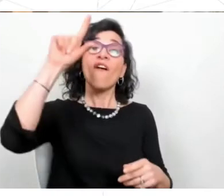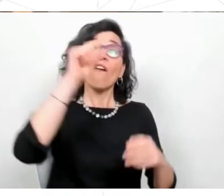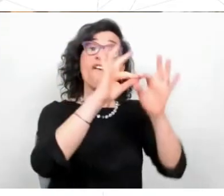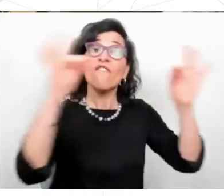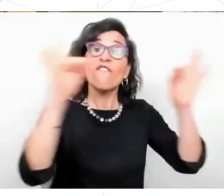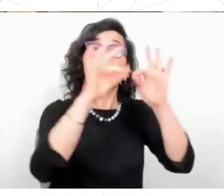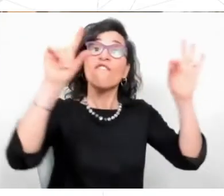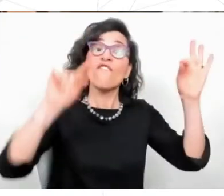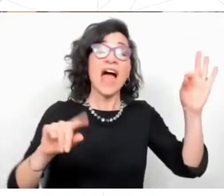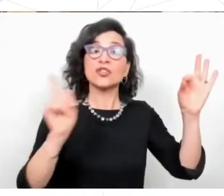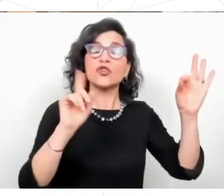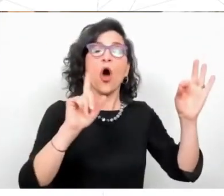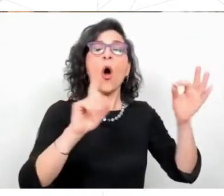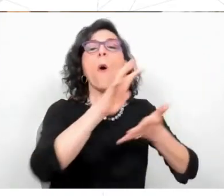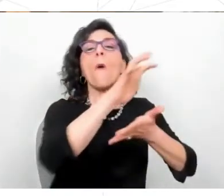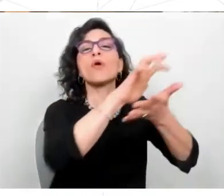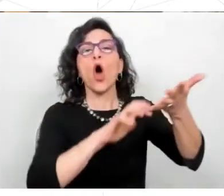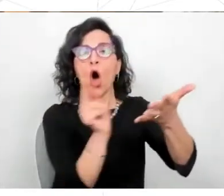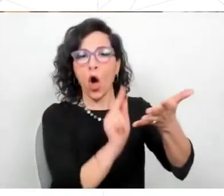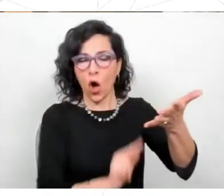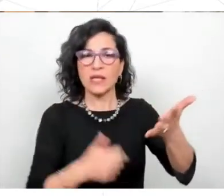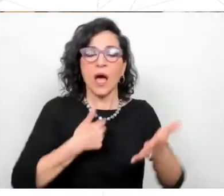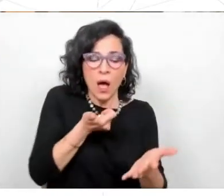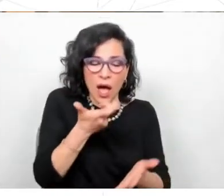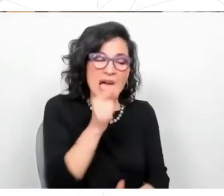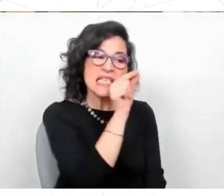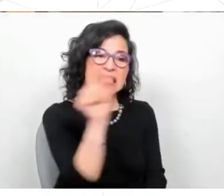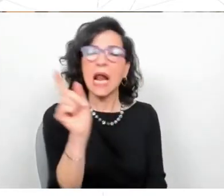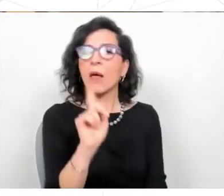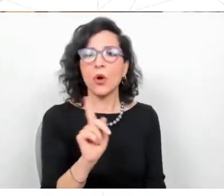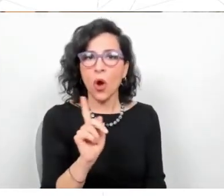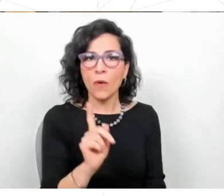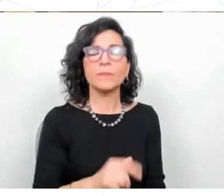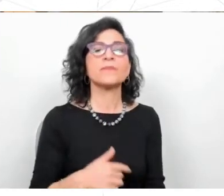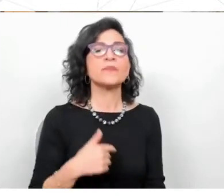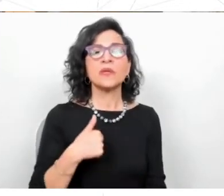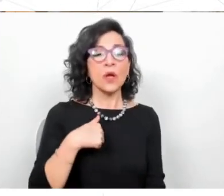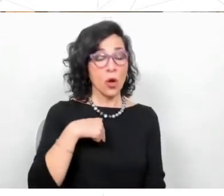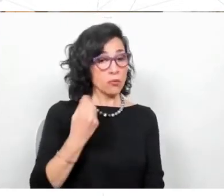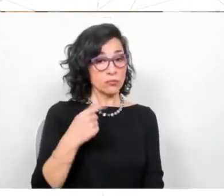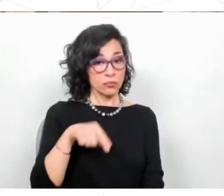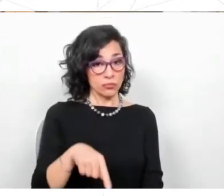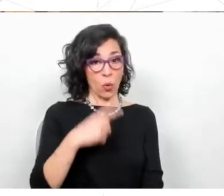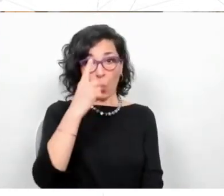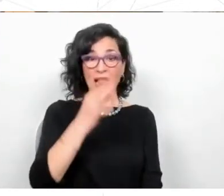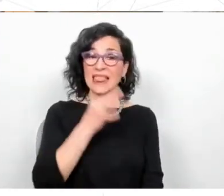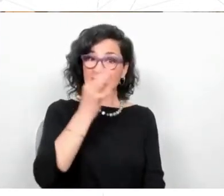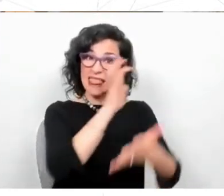in prose, so we don't have to worry about syllable counts and things like that. But what I've done is I've got a speech